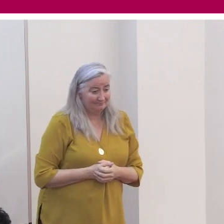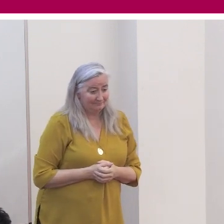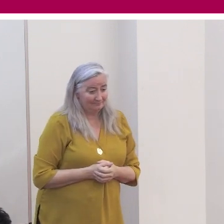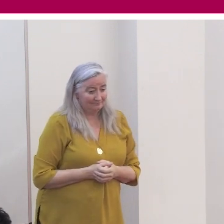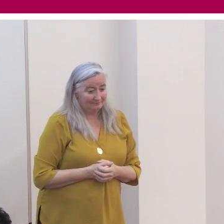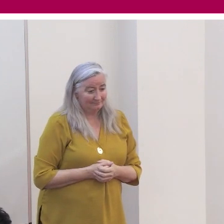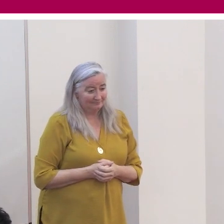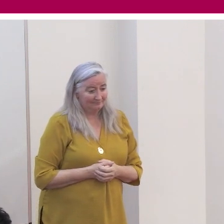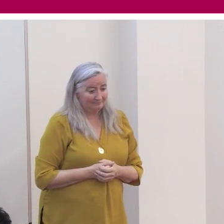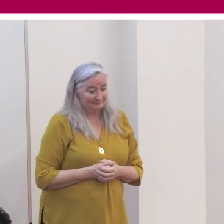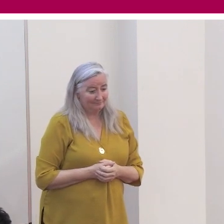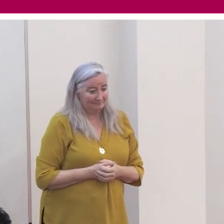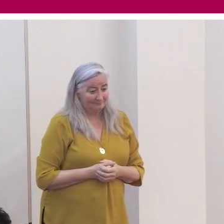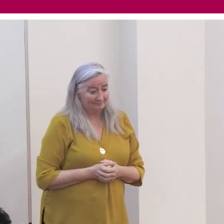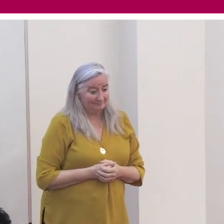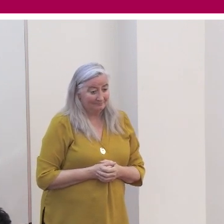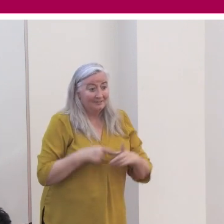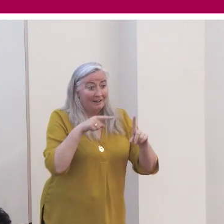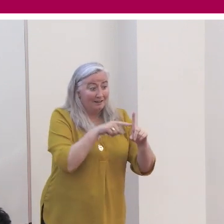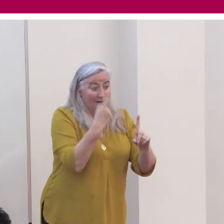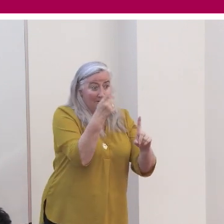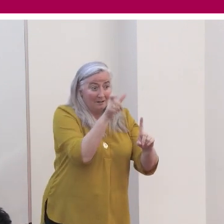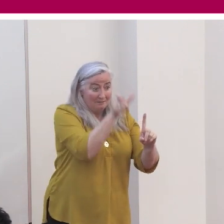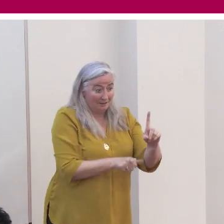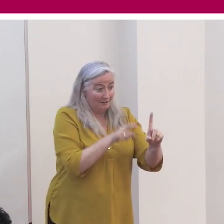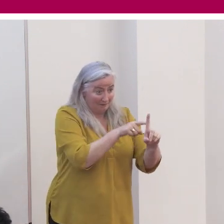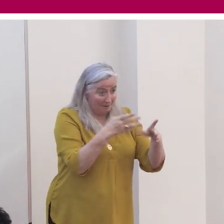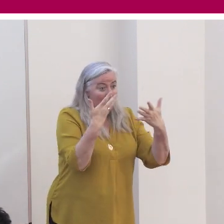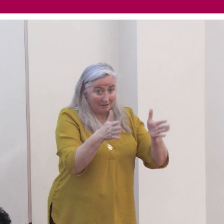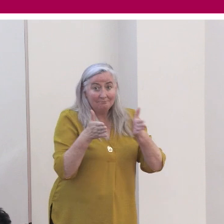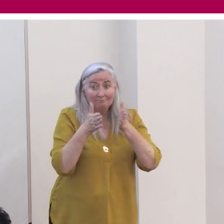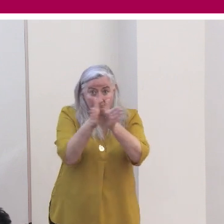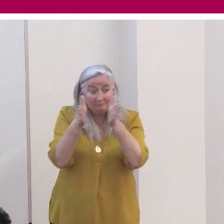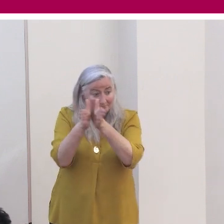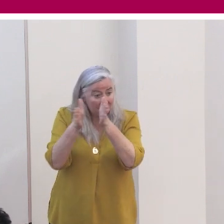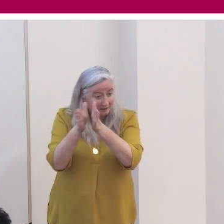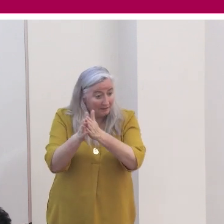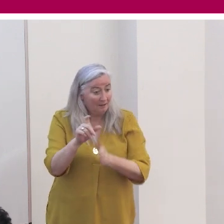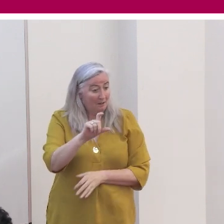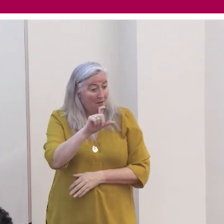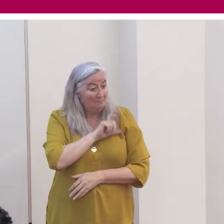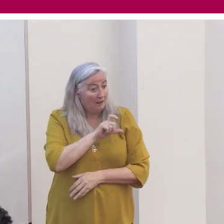So there have to be people who know how to listen, understand what humiliation is.